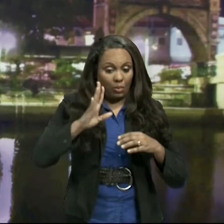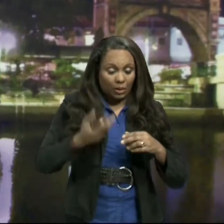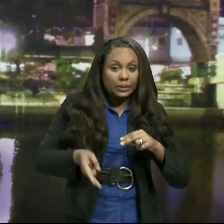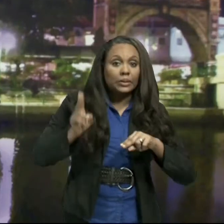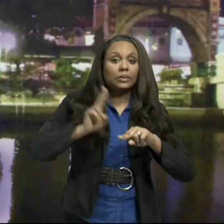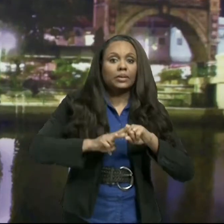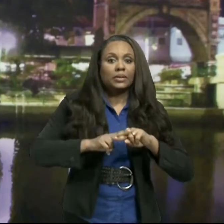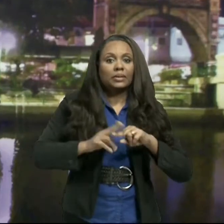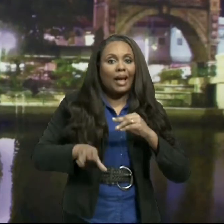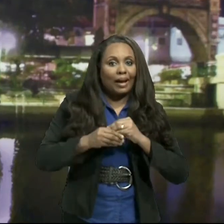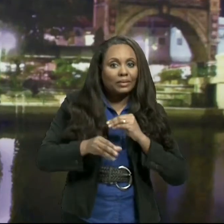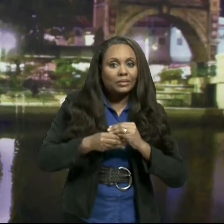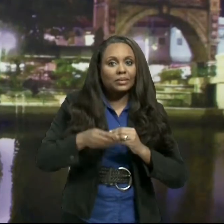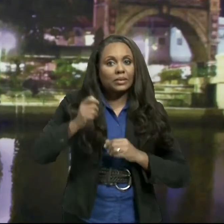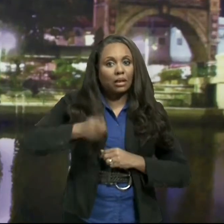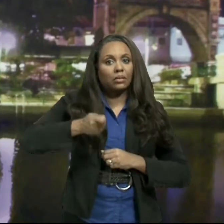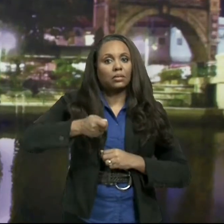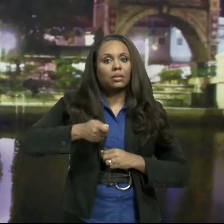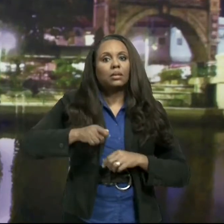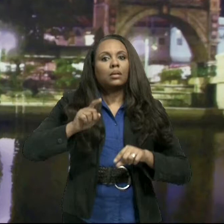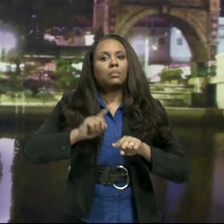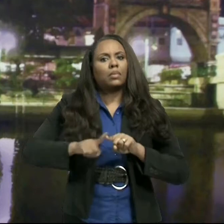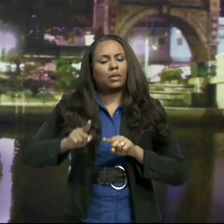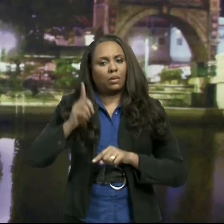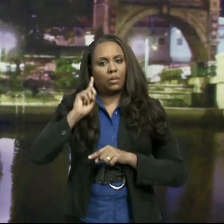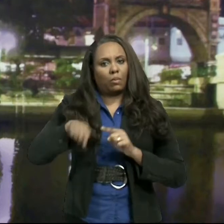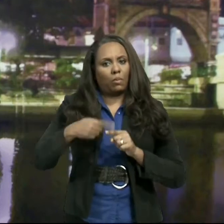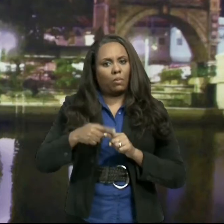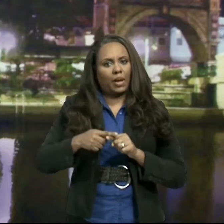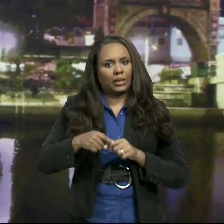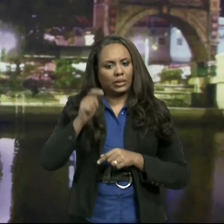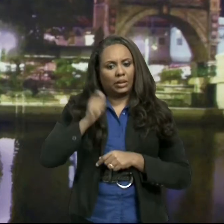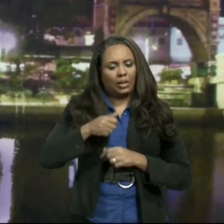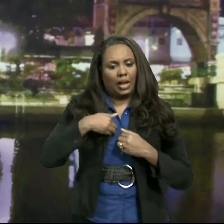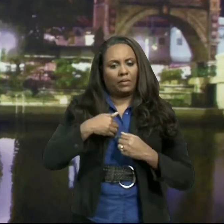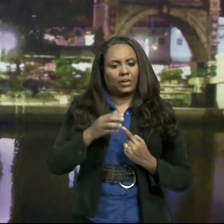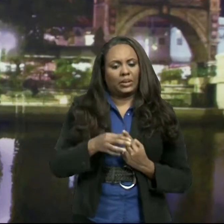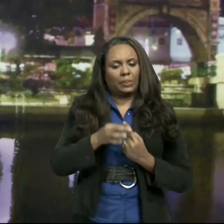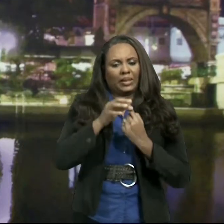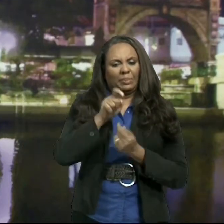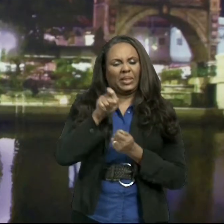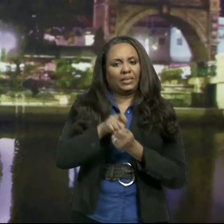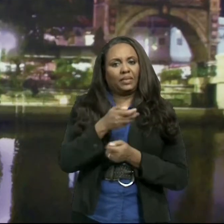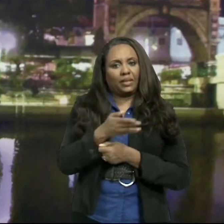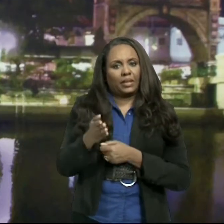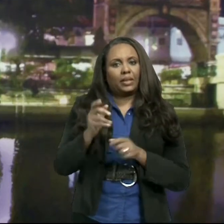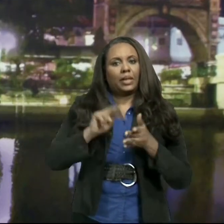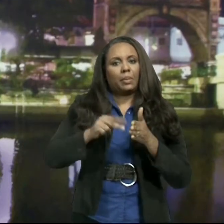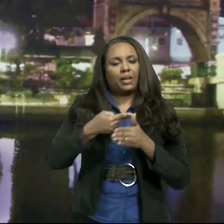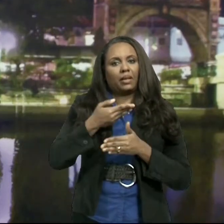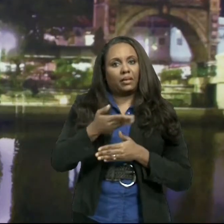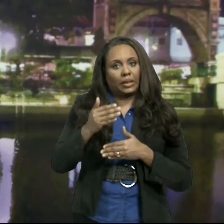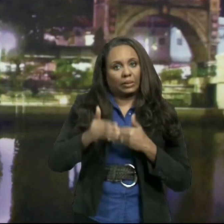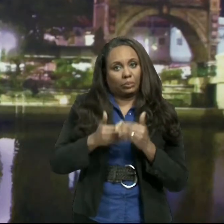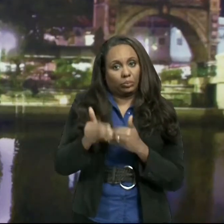High Court, Senator Greenidge believes having judges specialize would help to speed up the judiciary